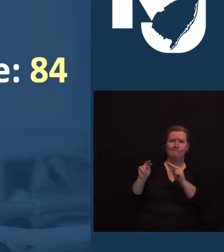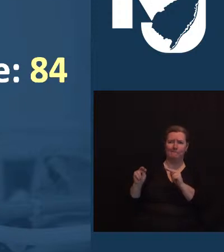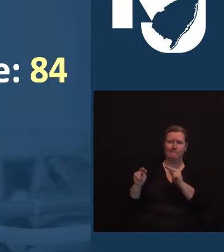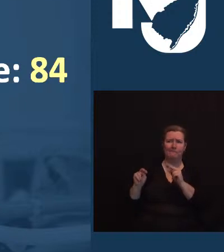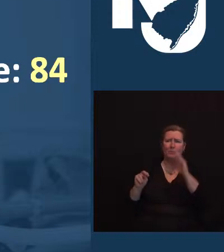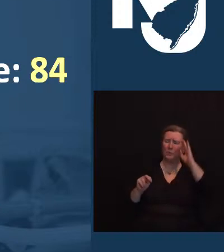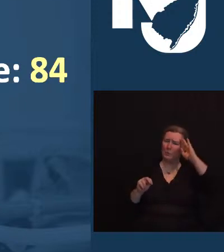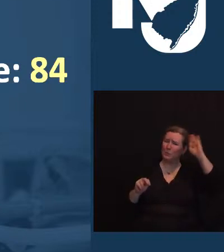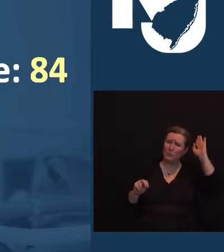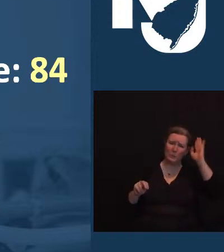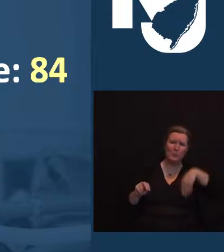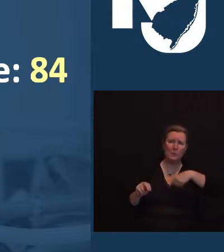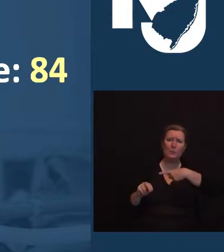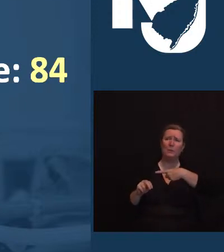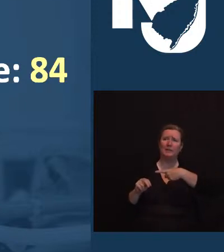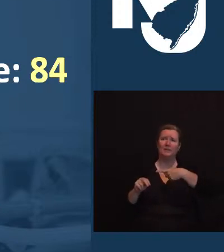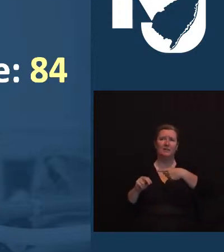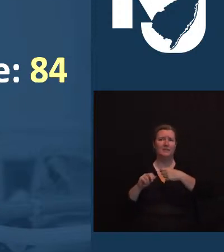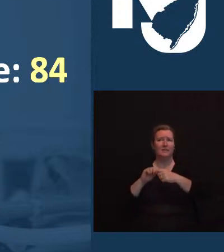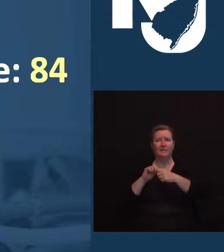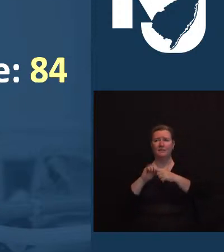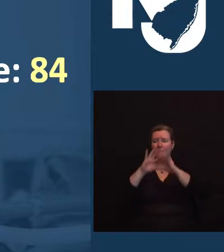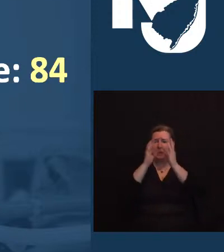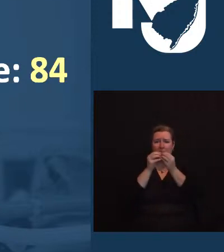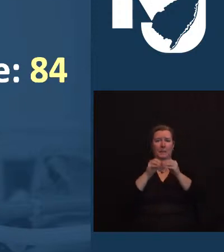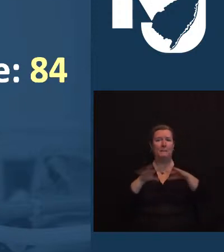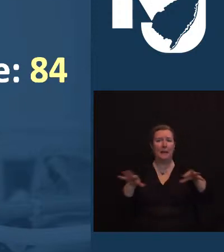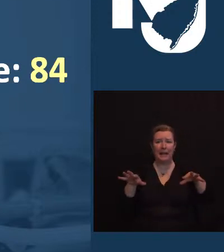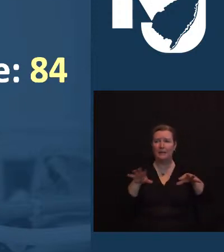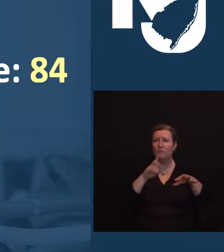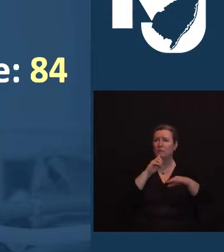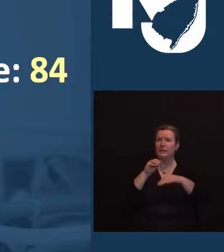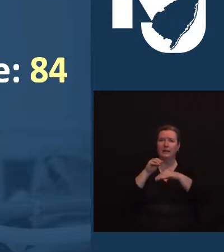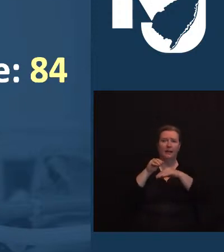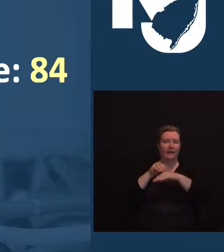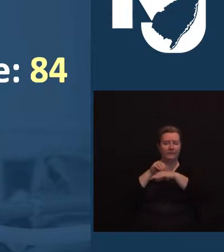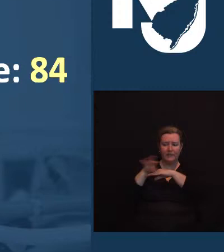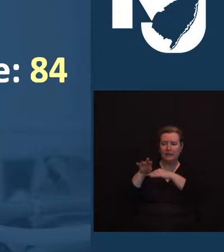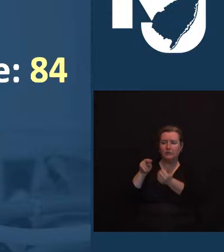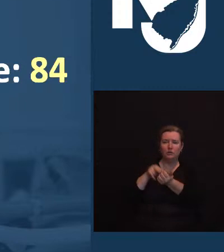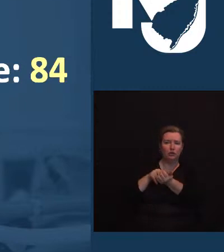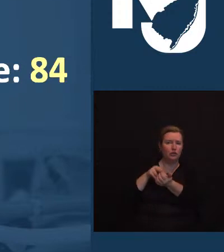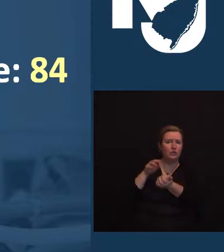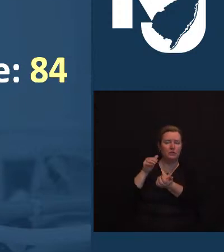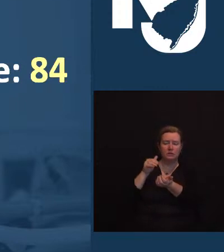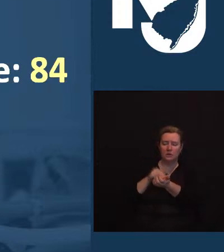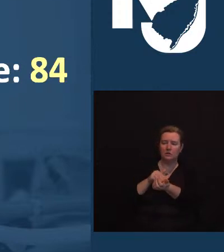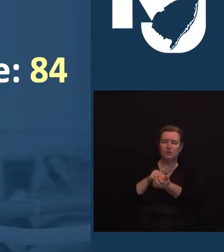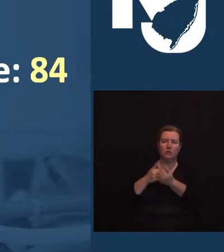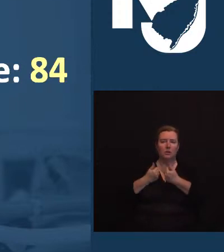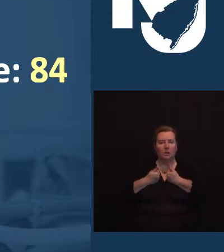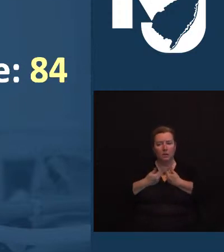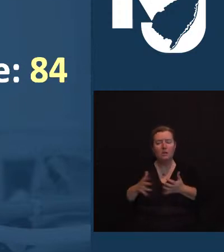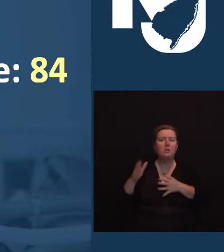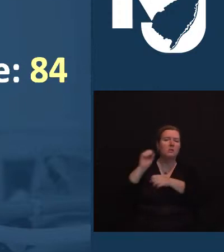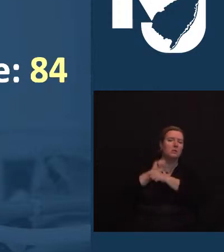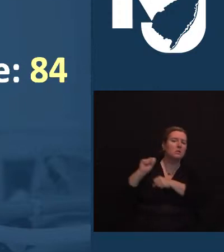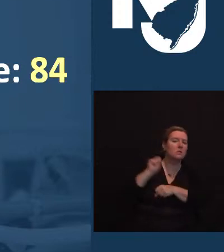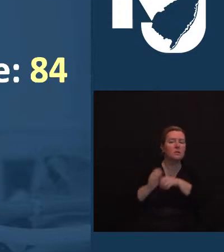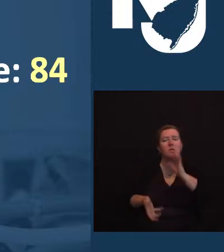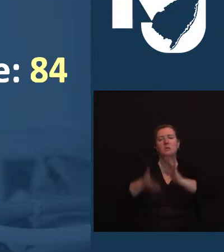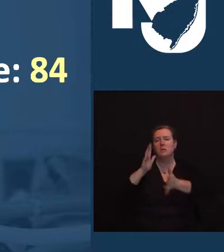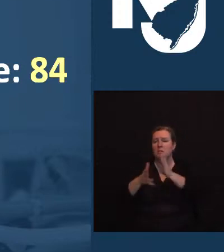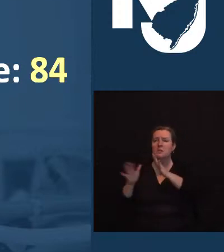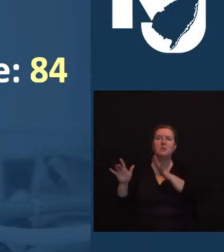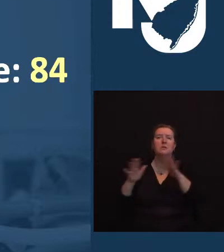toll this pandemic is taking on the doctors and nurses and other hospital staffers who have been at this thing since day one. We cannot